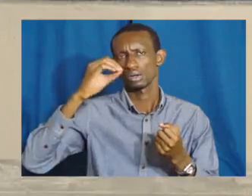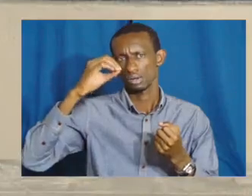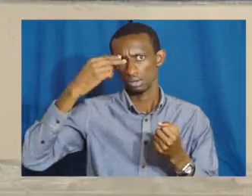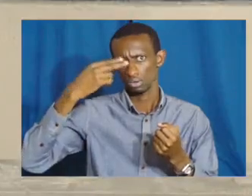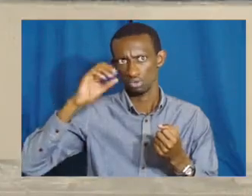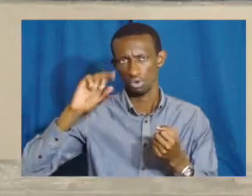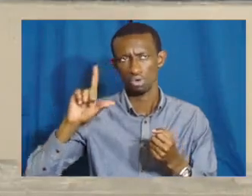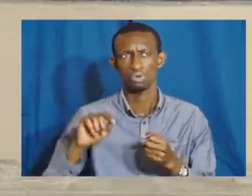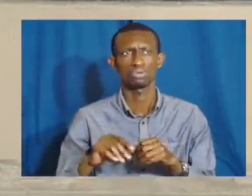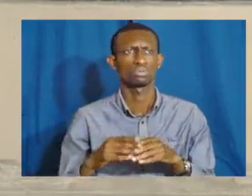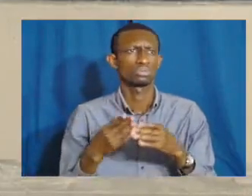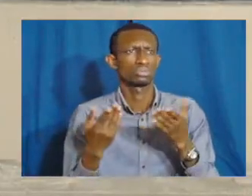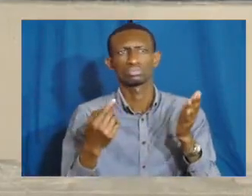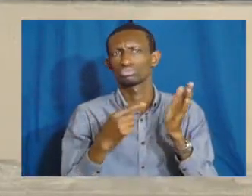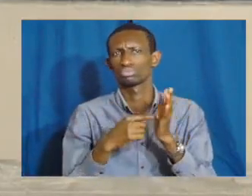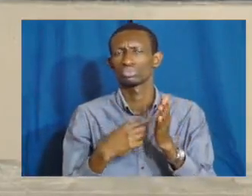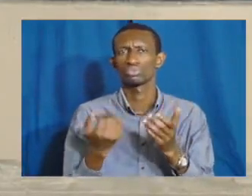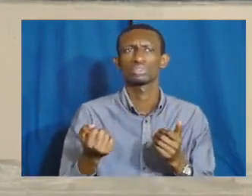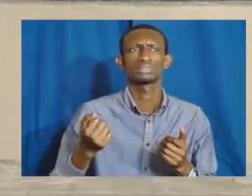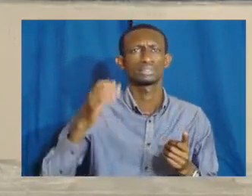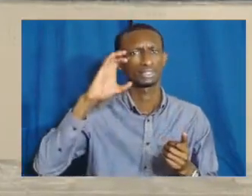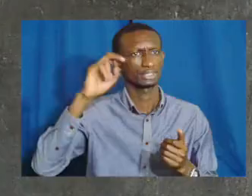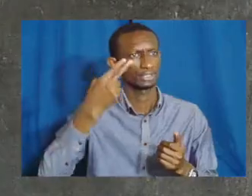have CH3,